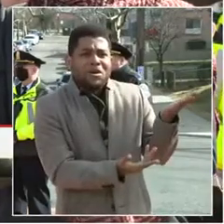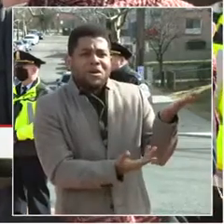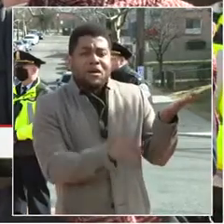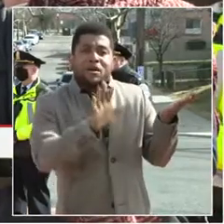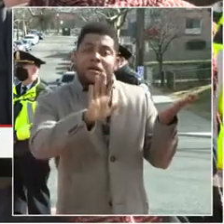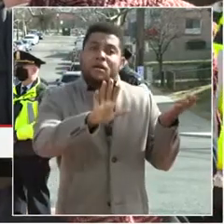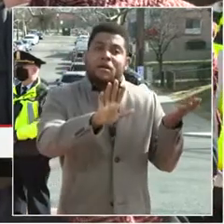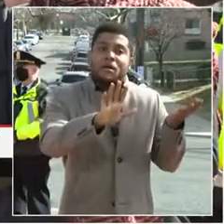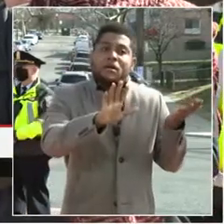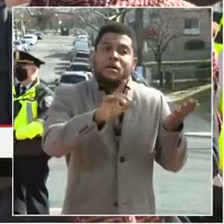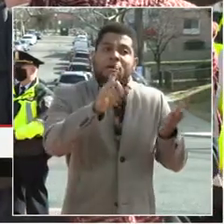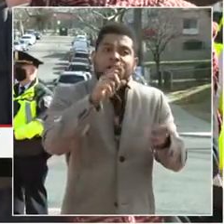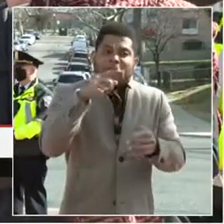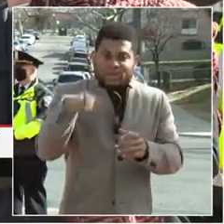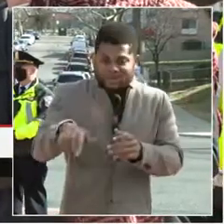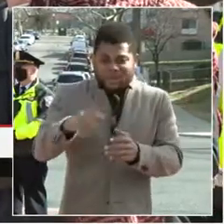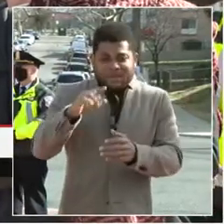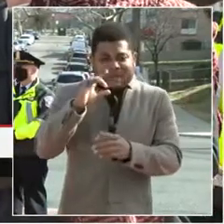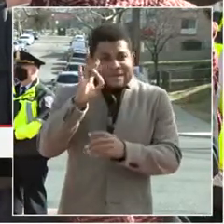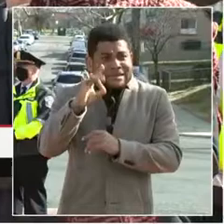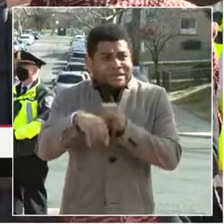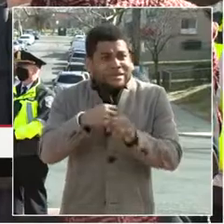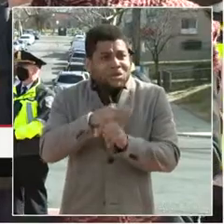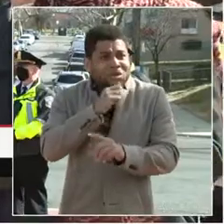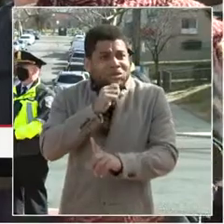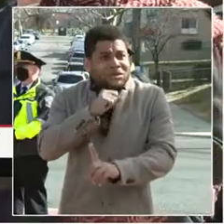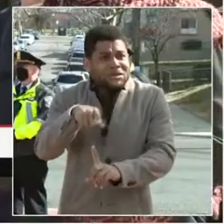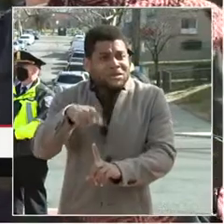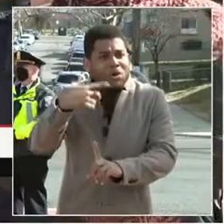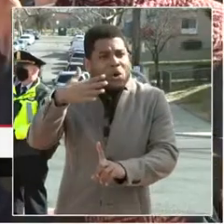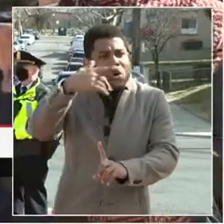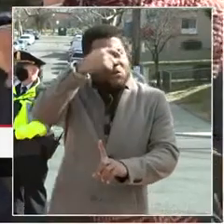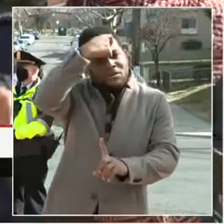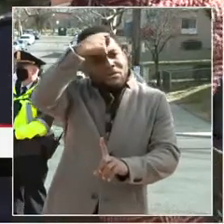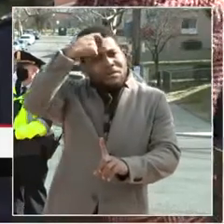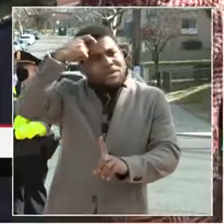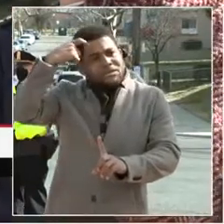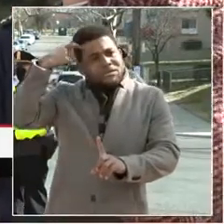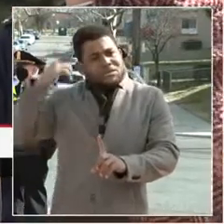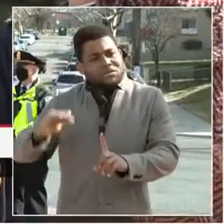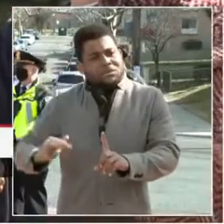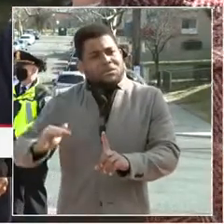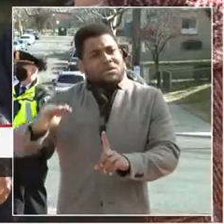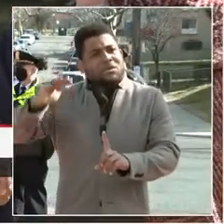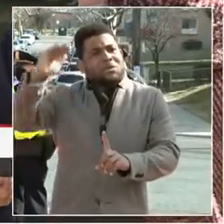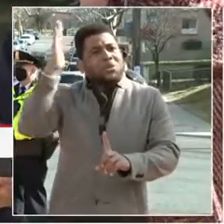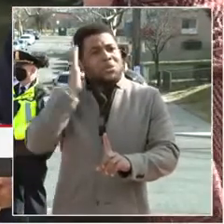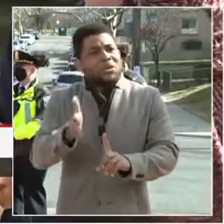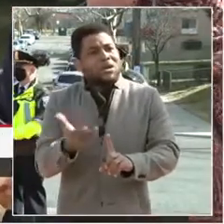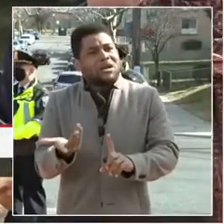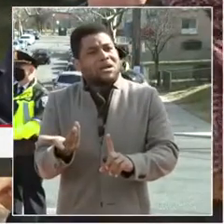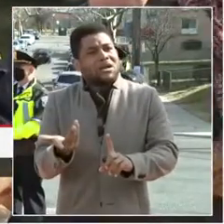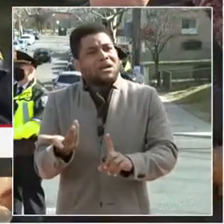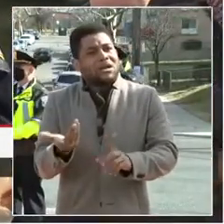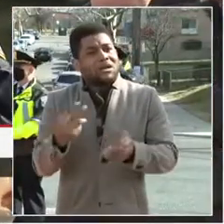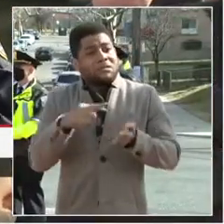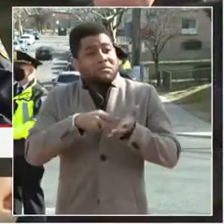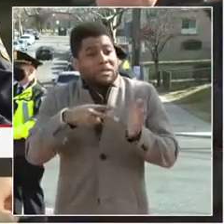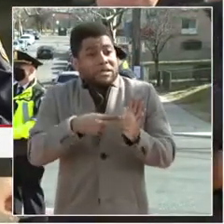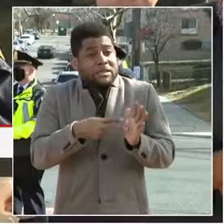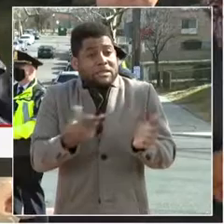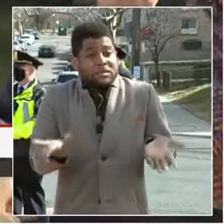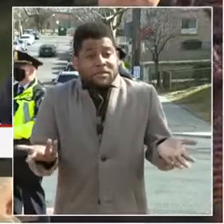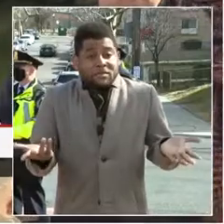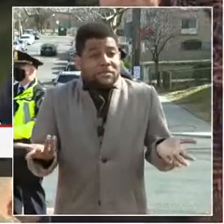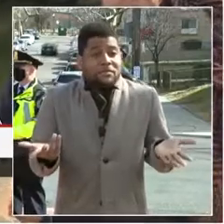minute, right? This kid will probably have issues for a very long time to come. That being said,